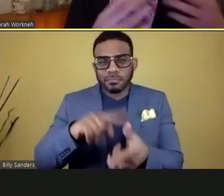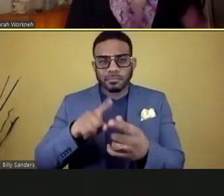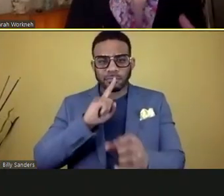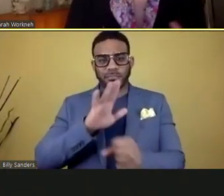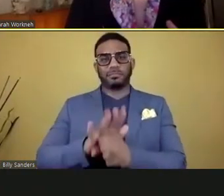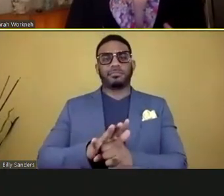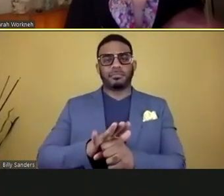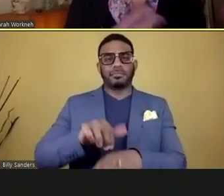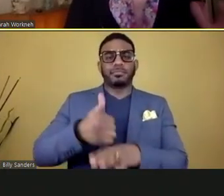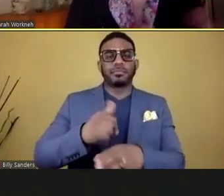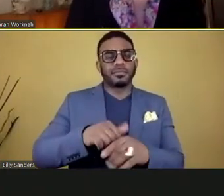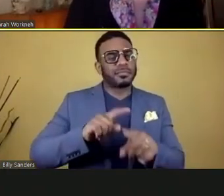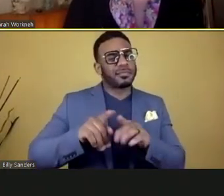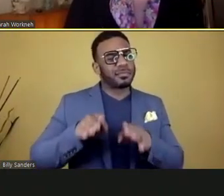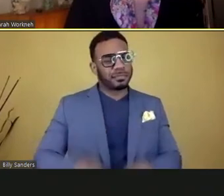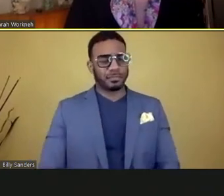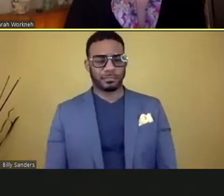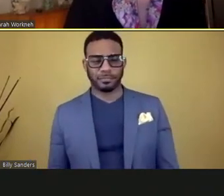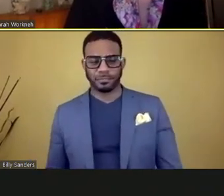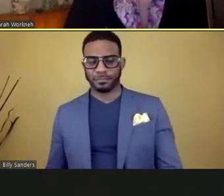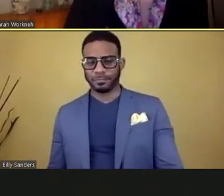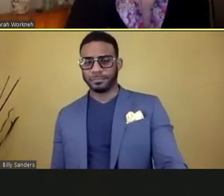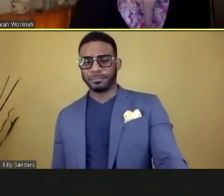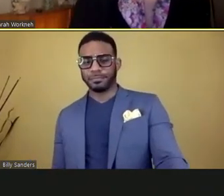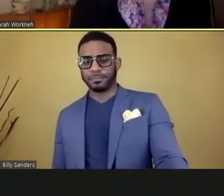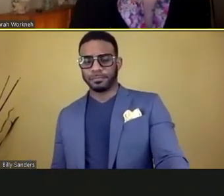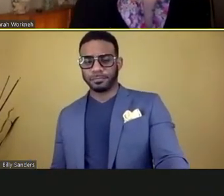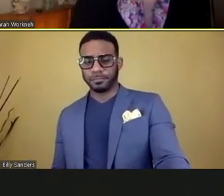or obligation based in a different way.